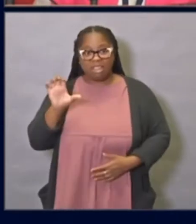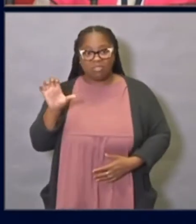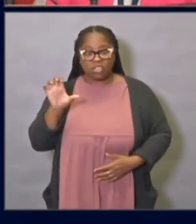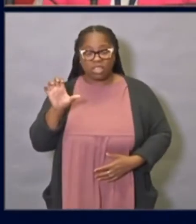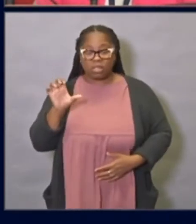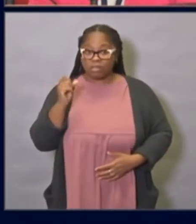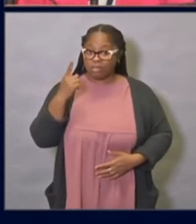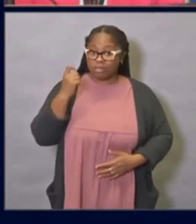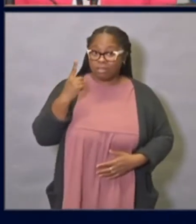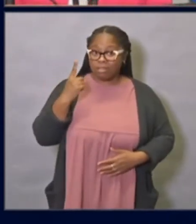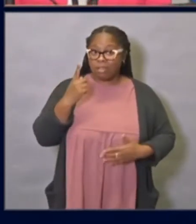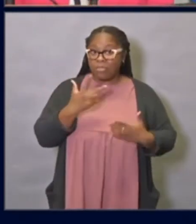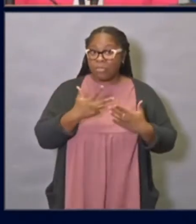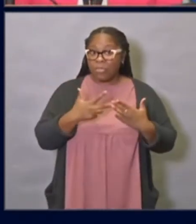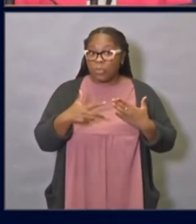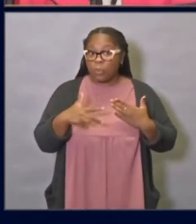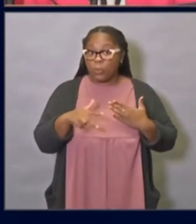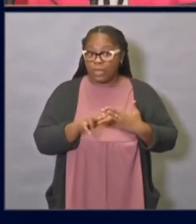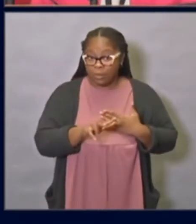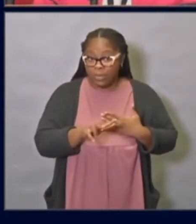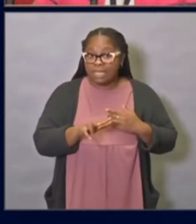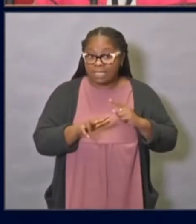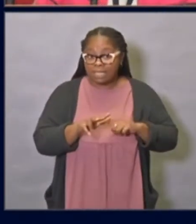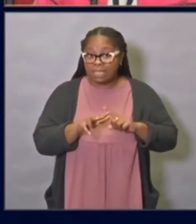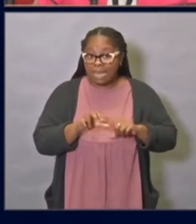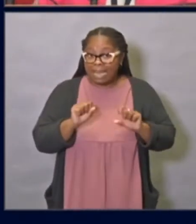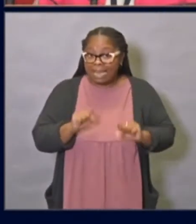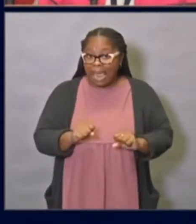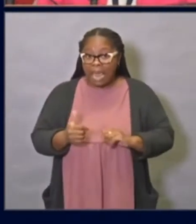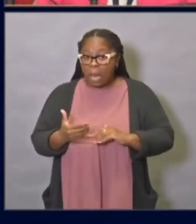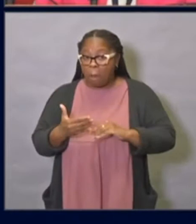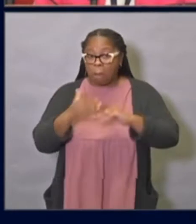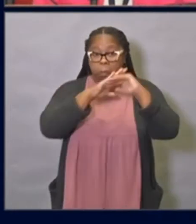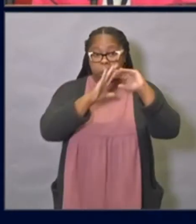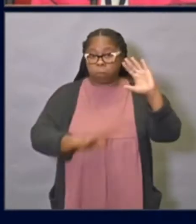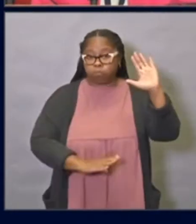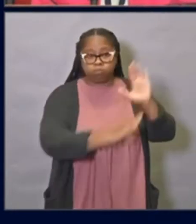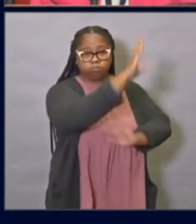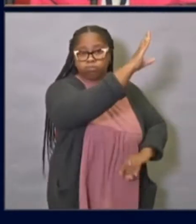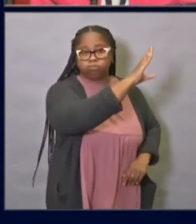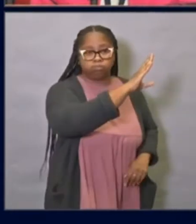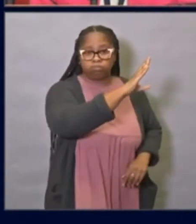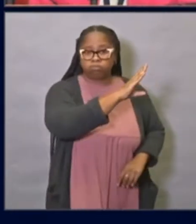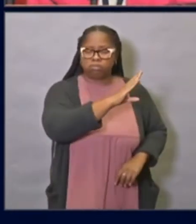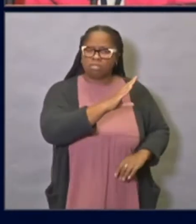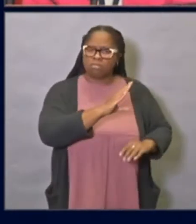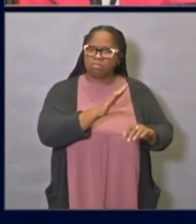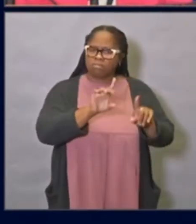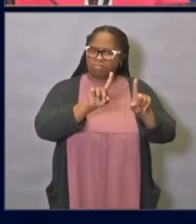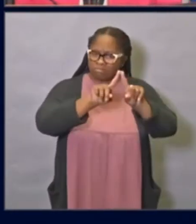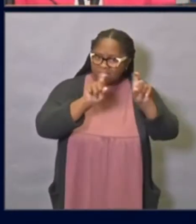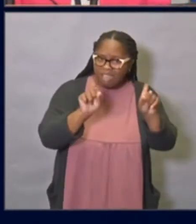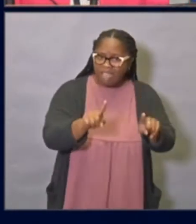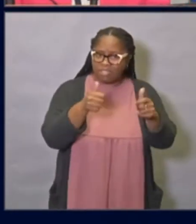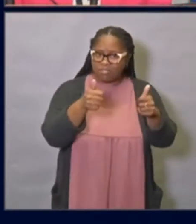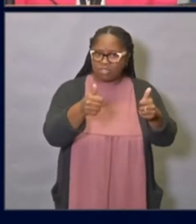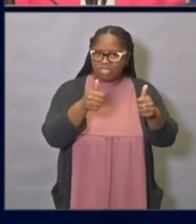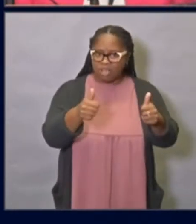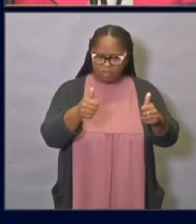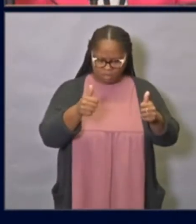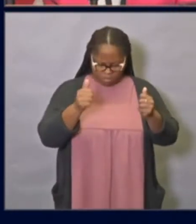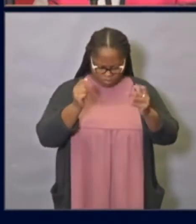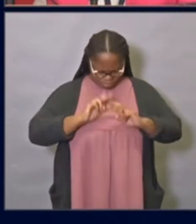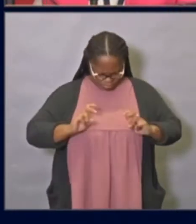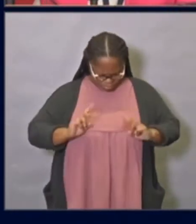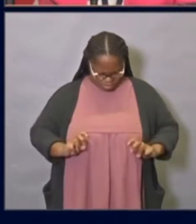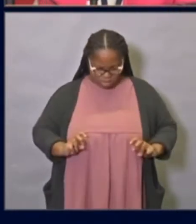weeks from now. We should each ask ourselves and those we care about to commit to making the changes we know